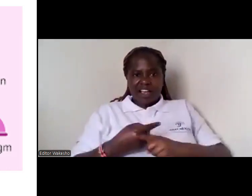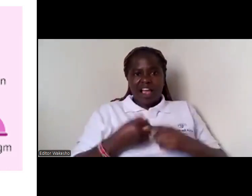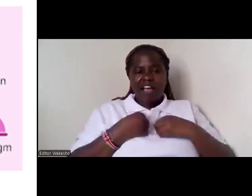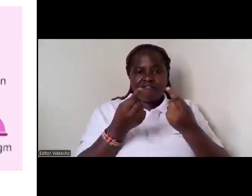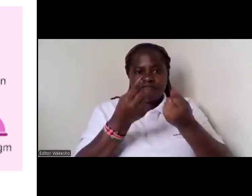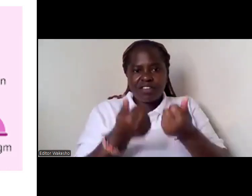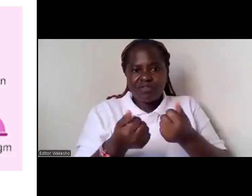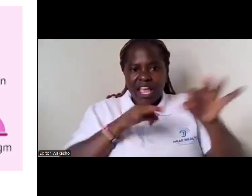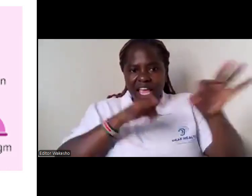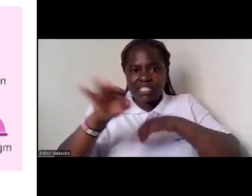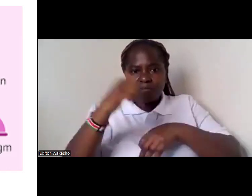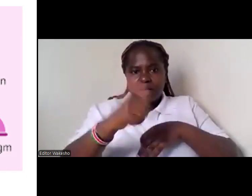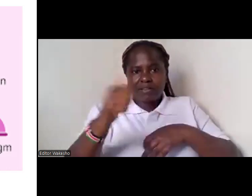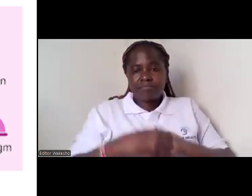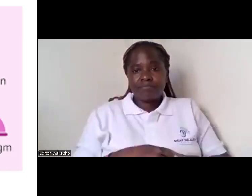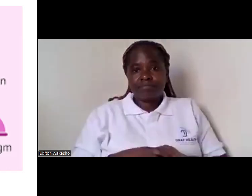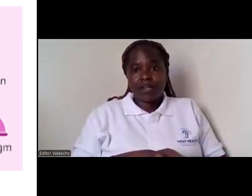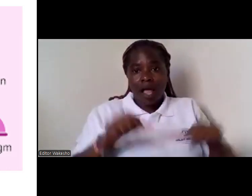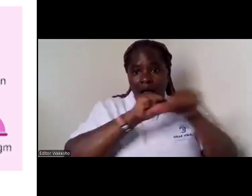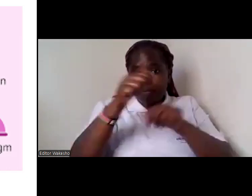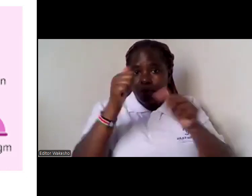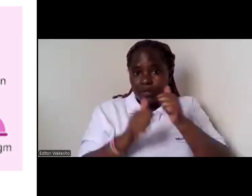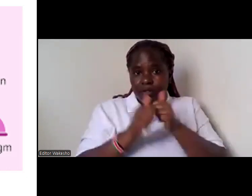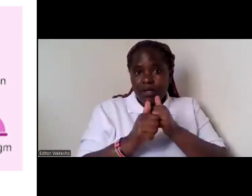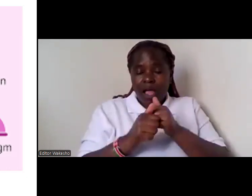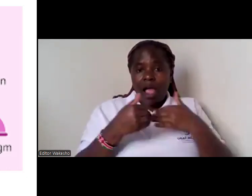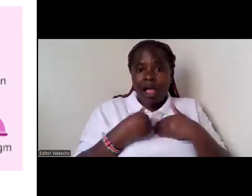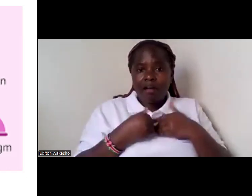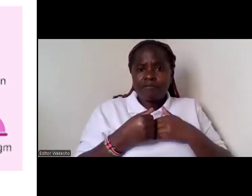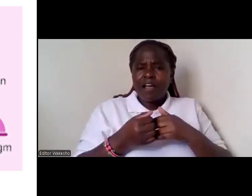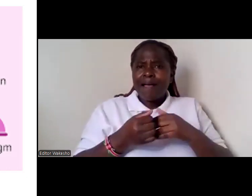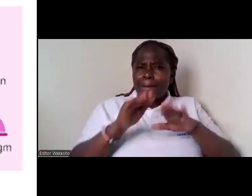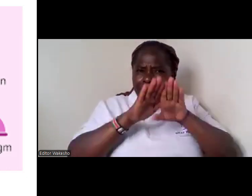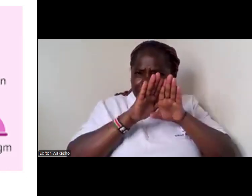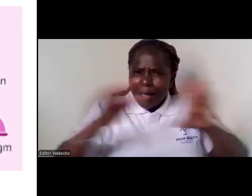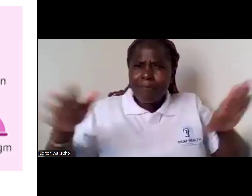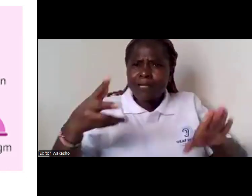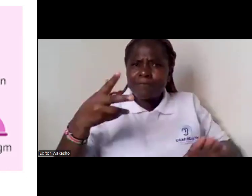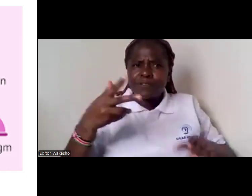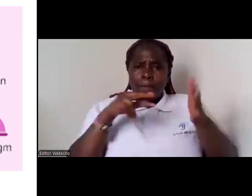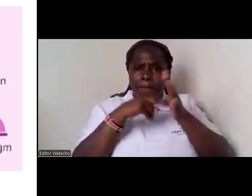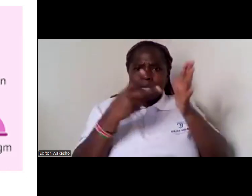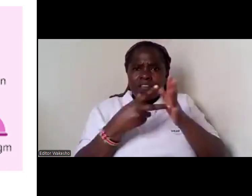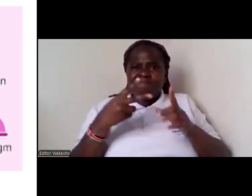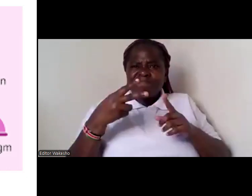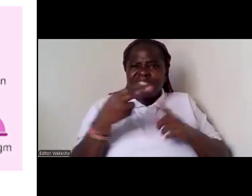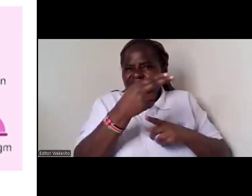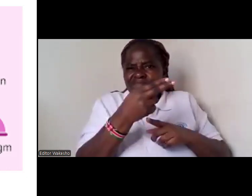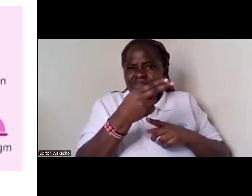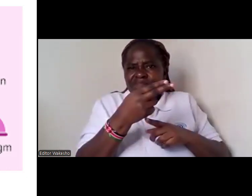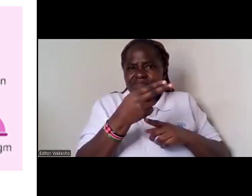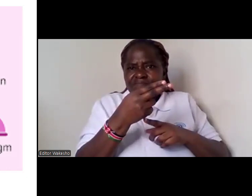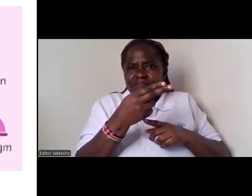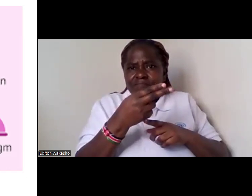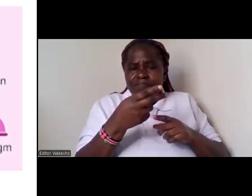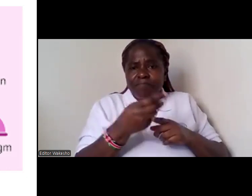talk about. There's the permanent sterilization. This is now maybe after someone has gotten the desired